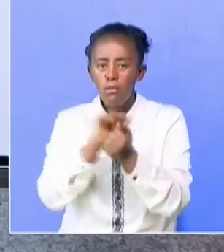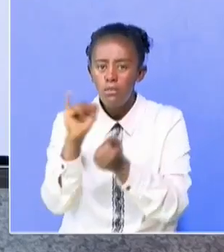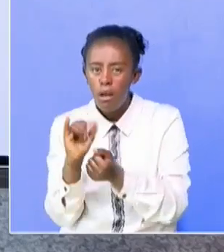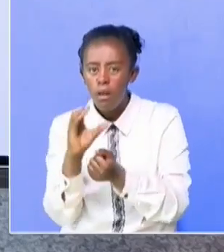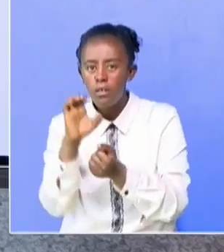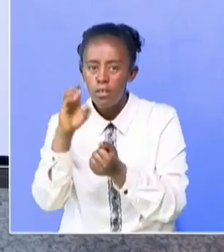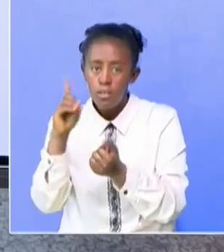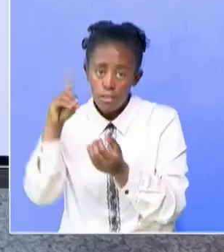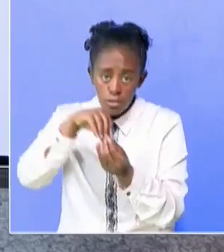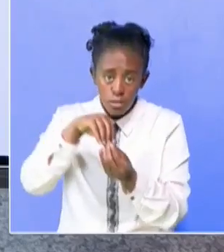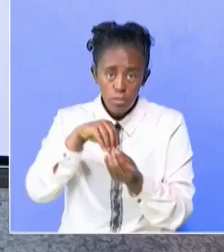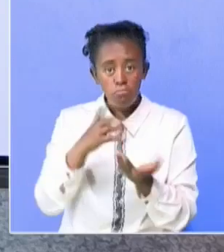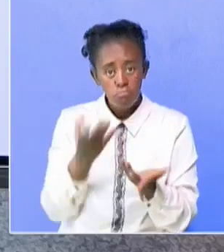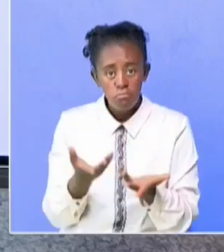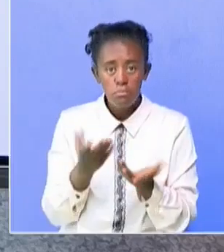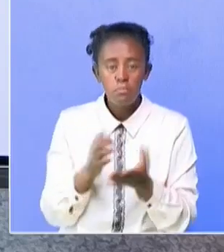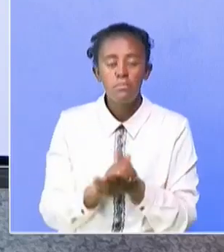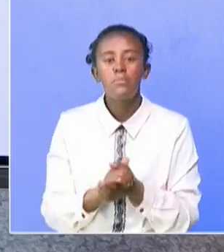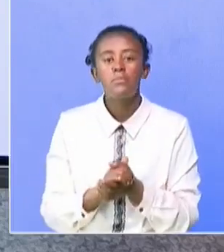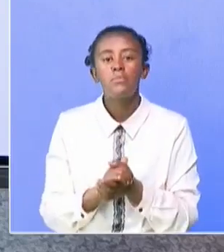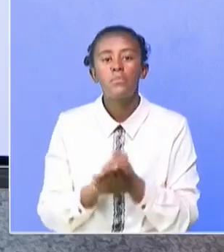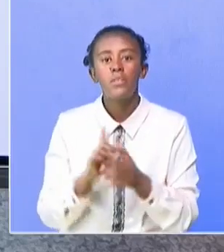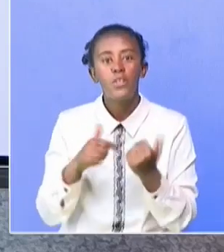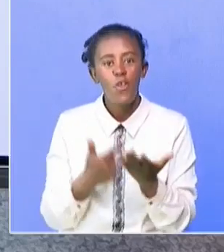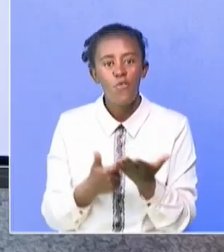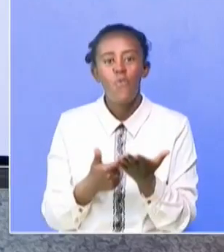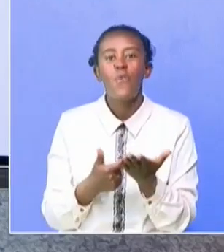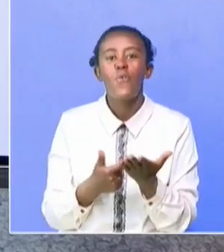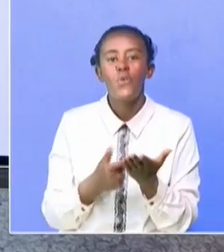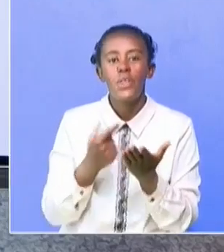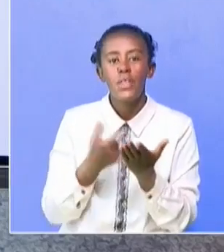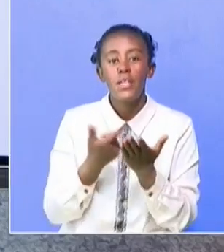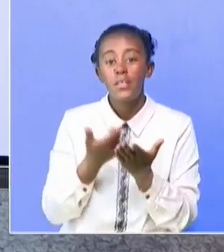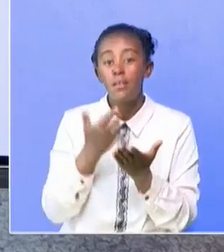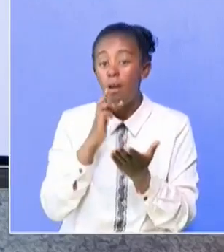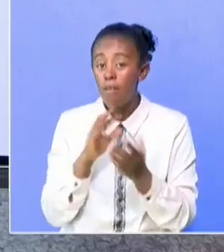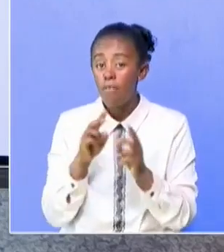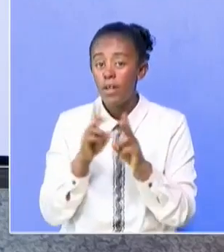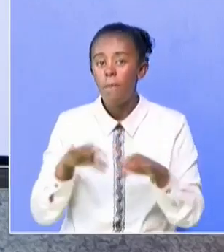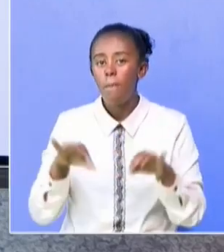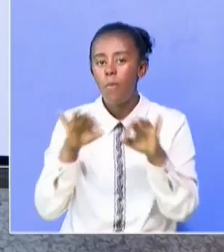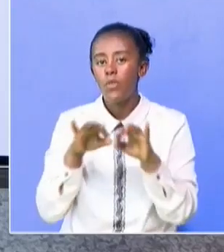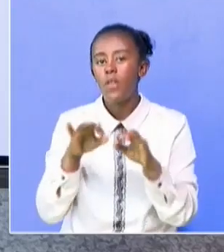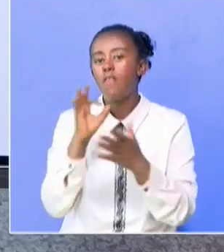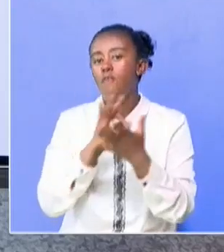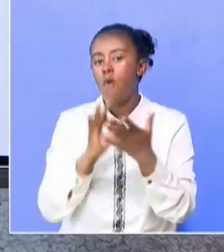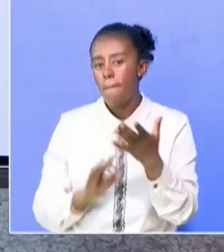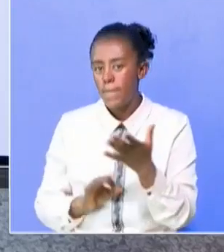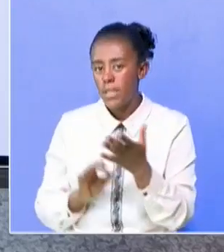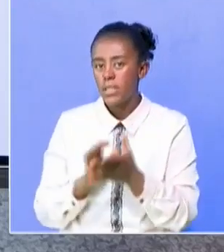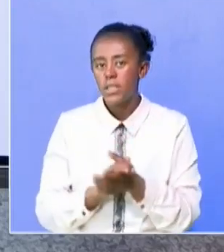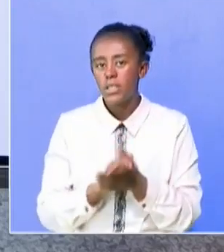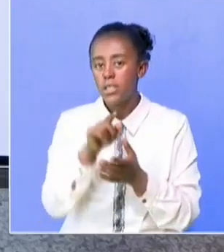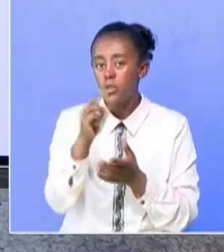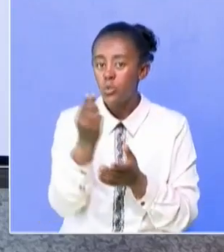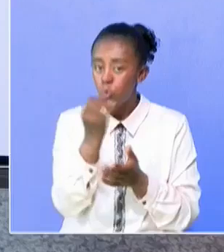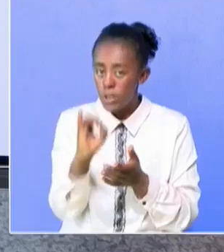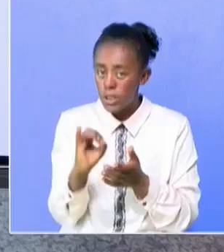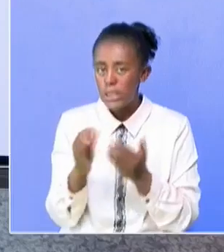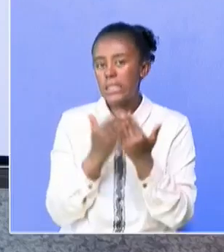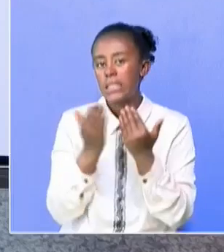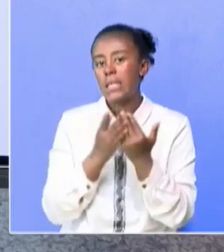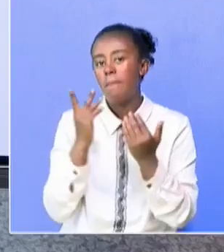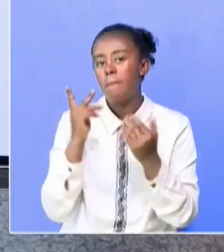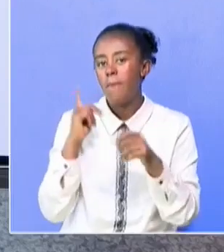add that is IED. Therefore, these are very important forms while you are using simple past